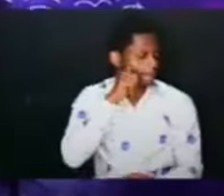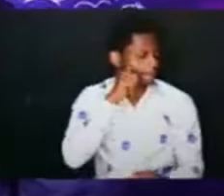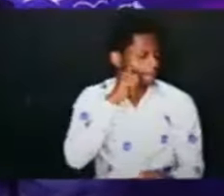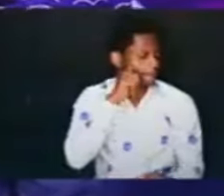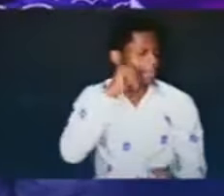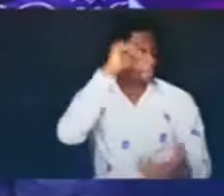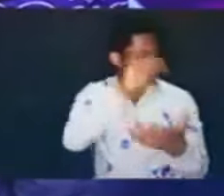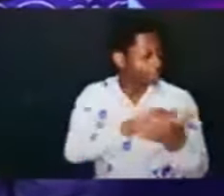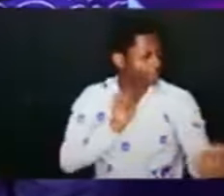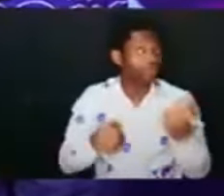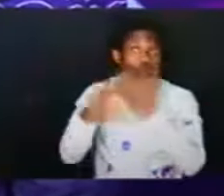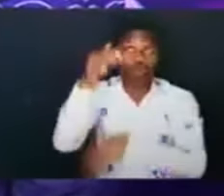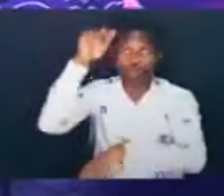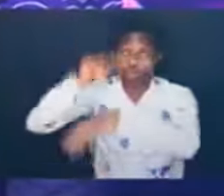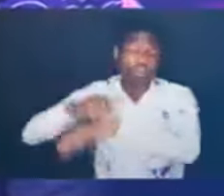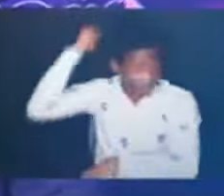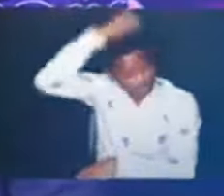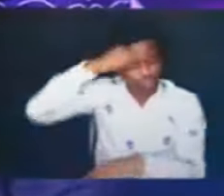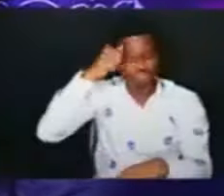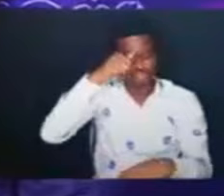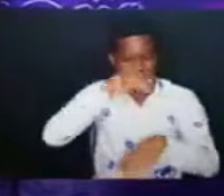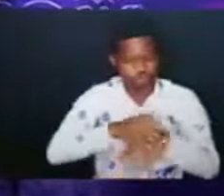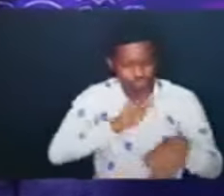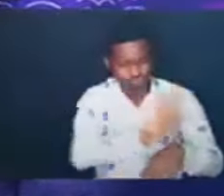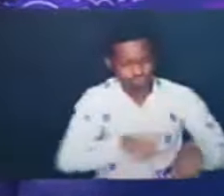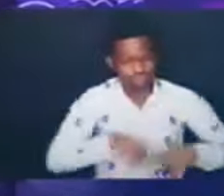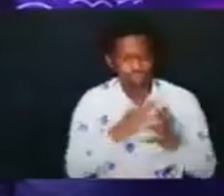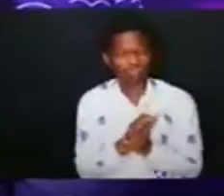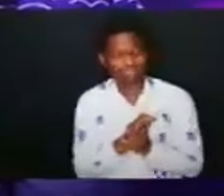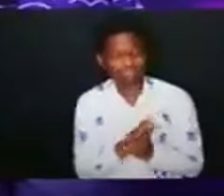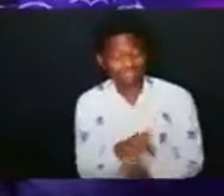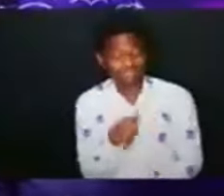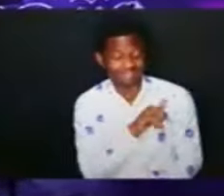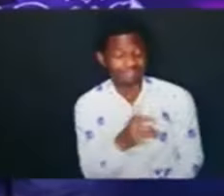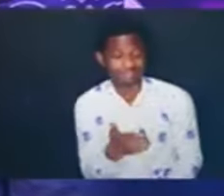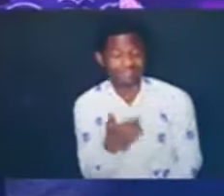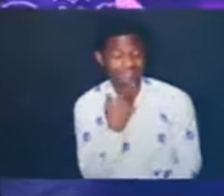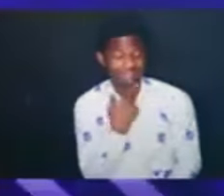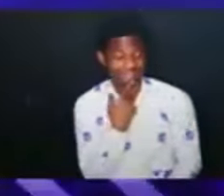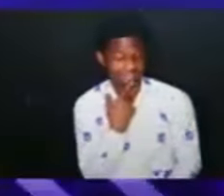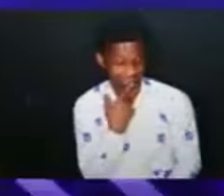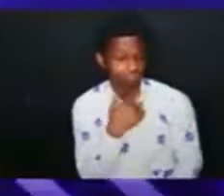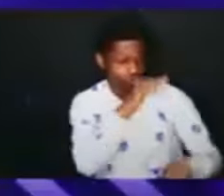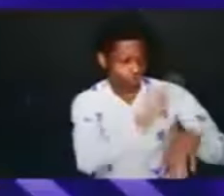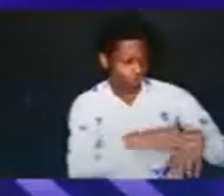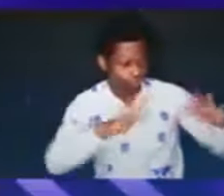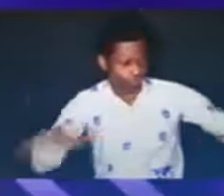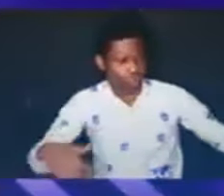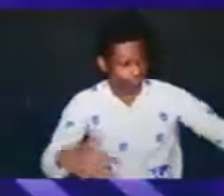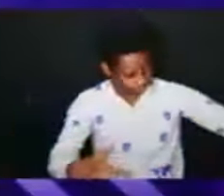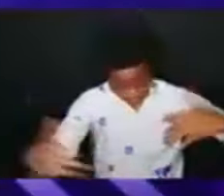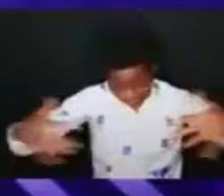his children to prepare some meals for him, so he will bless them. This one is even said, "Assemble and listen, sons